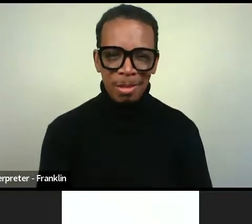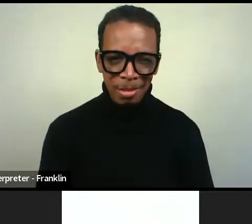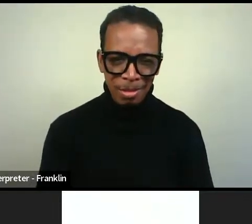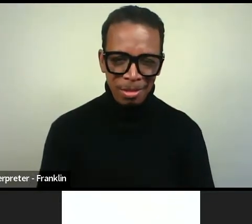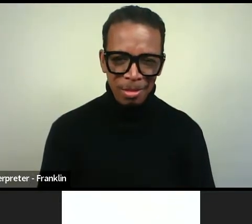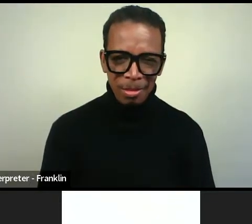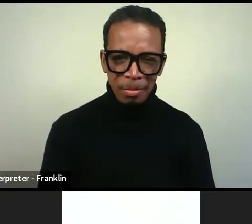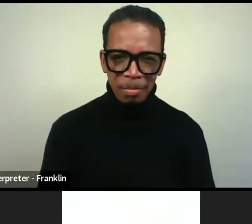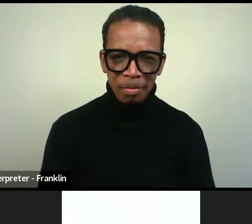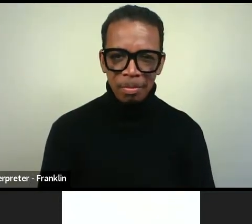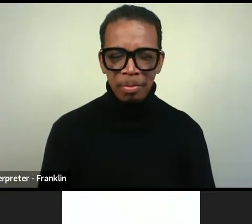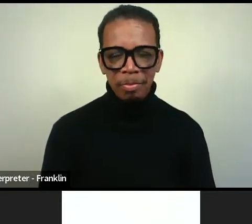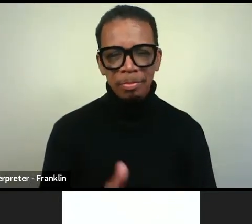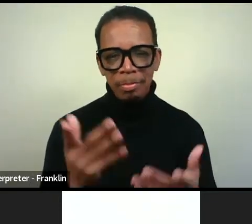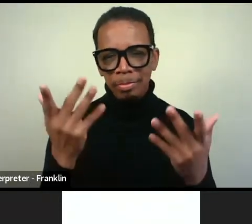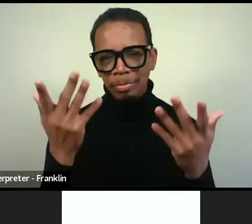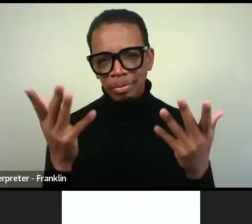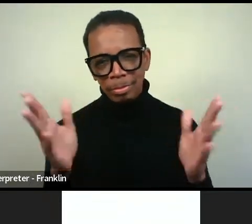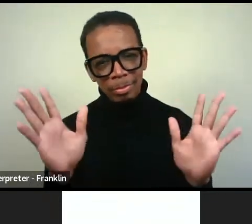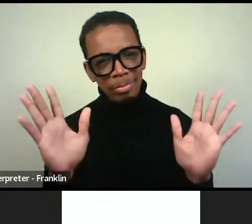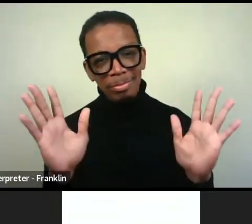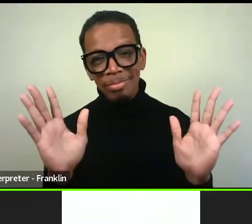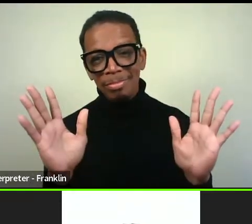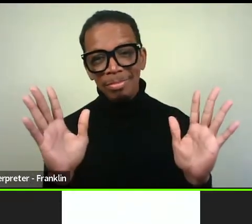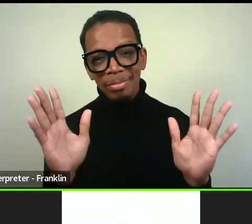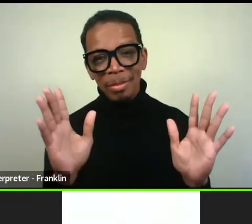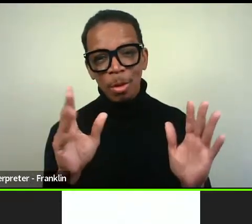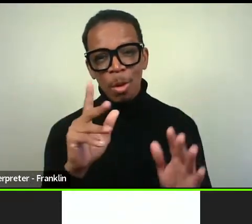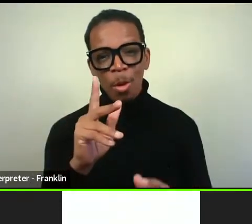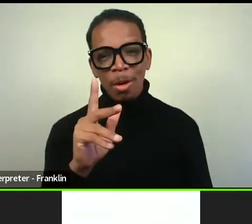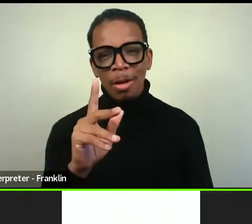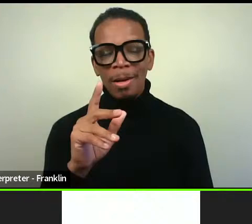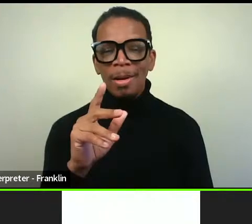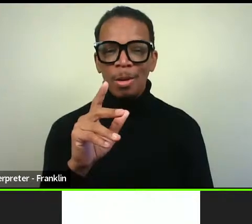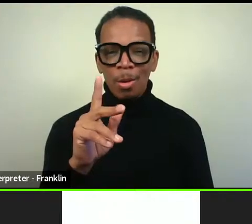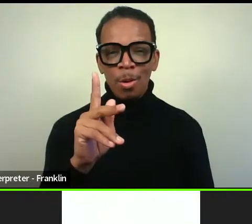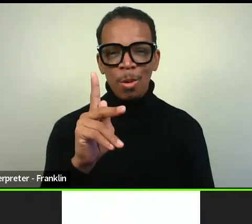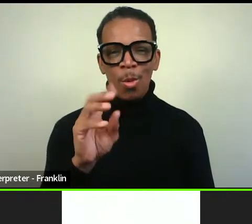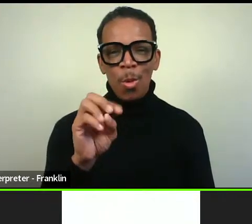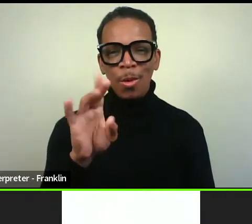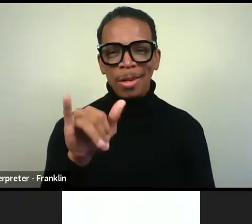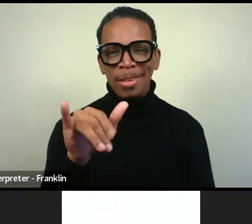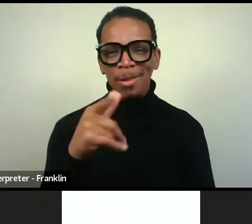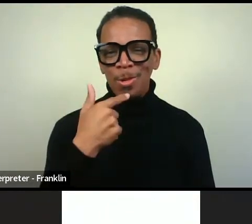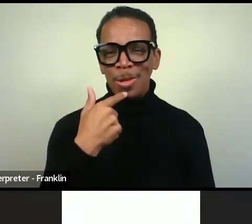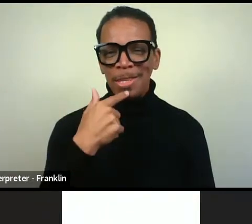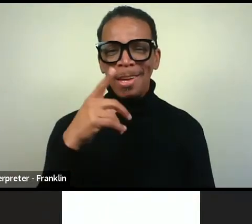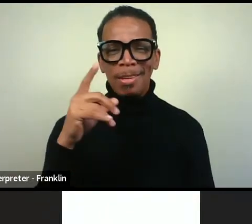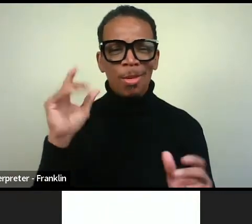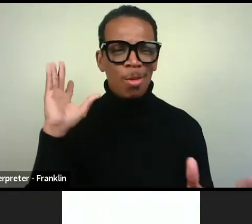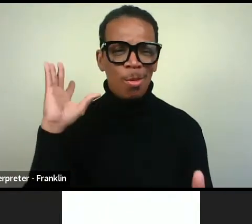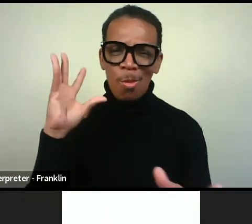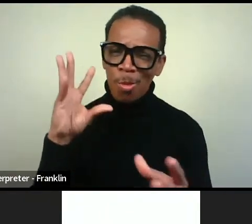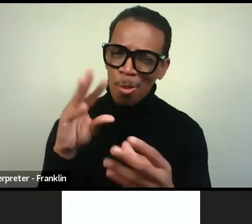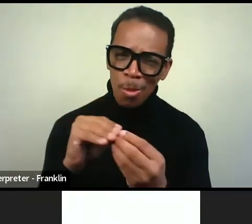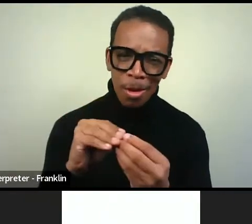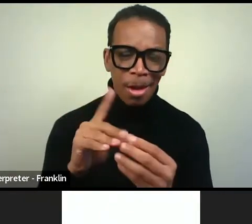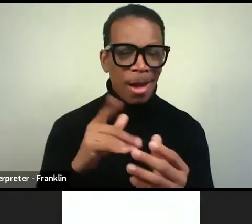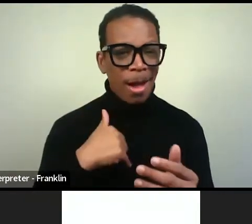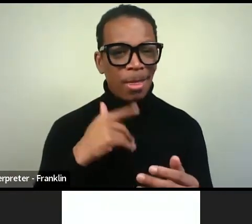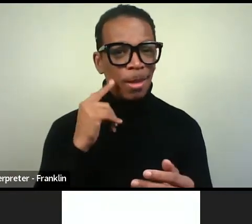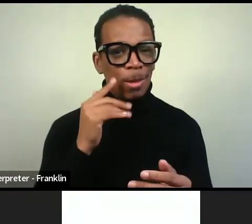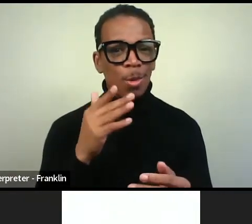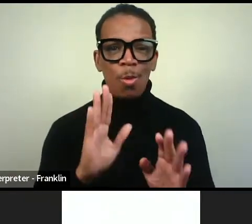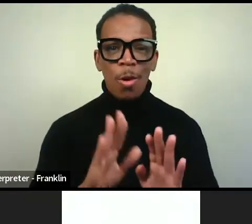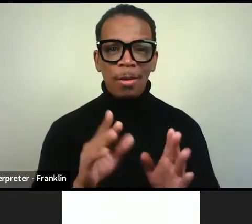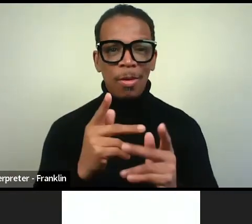Corey, you said it all. I think that is a great place for us to close.